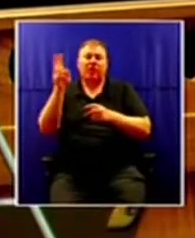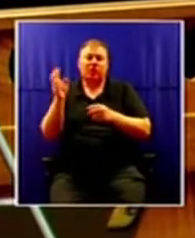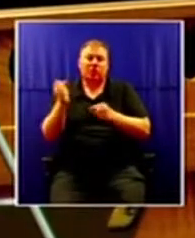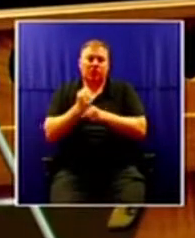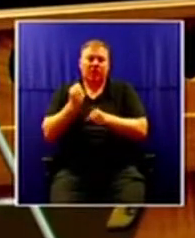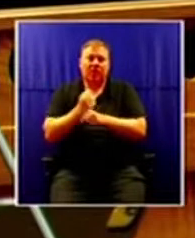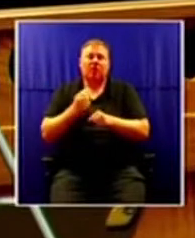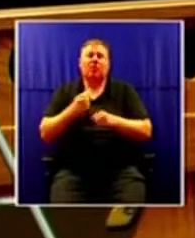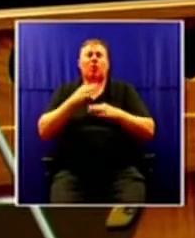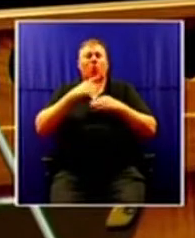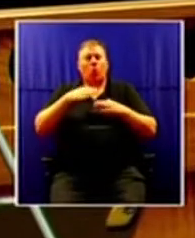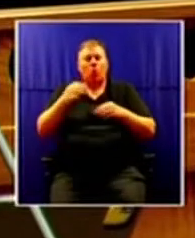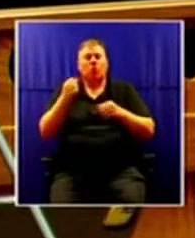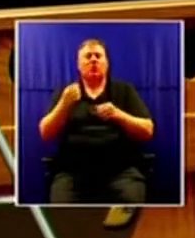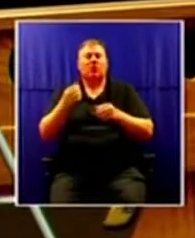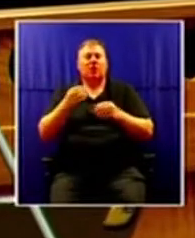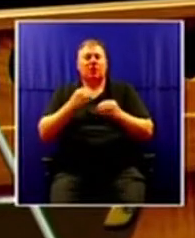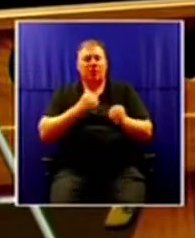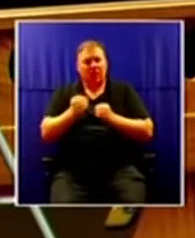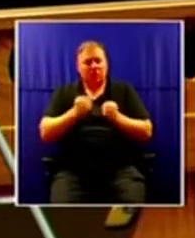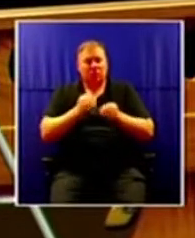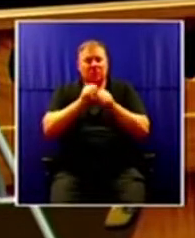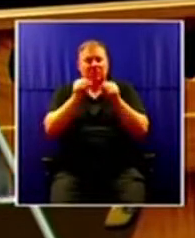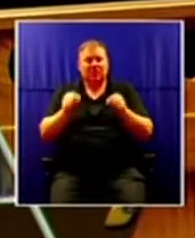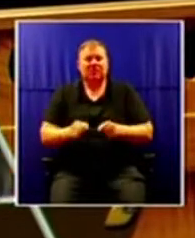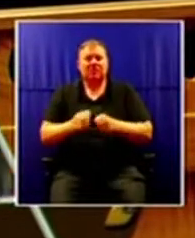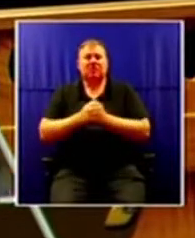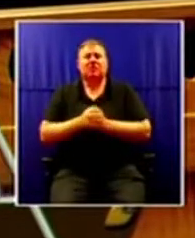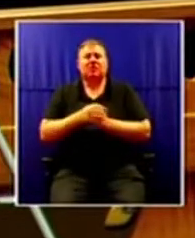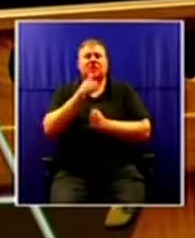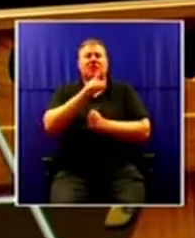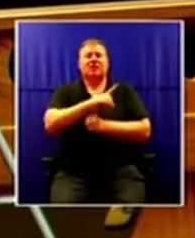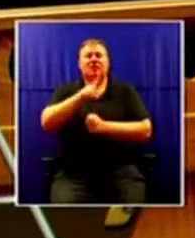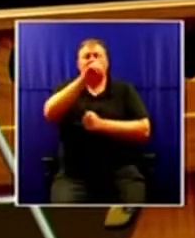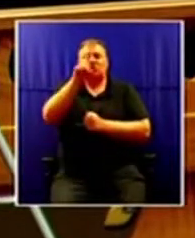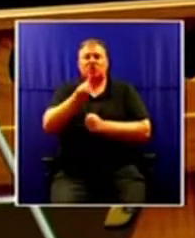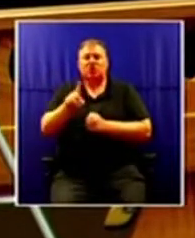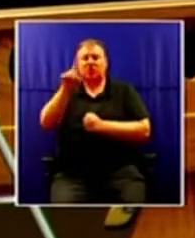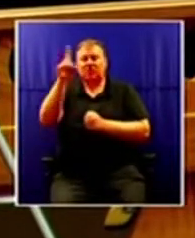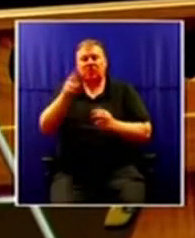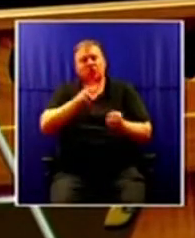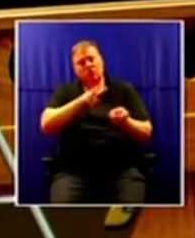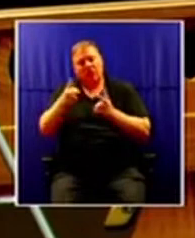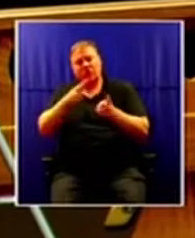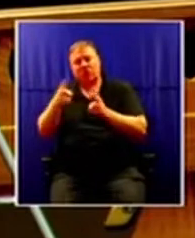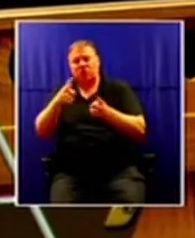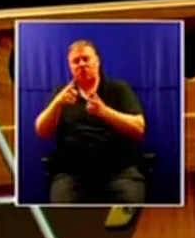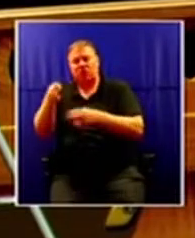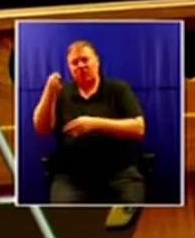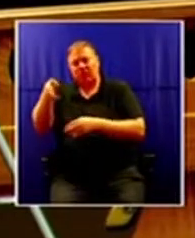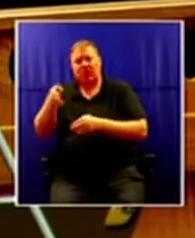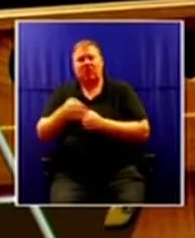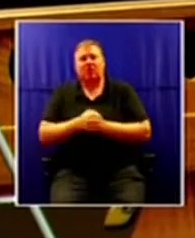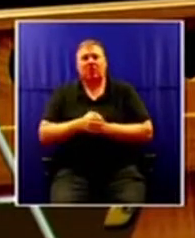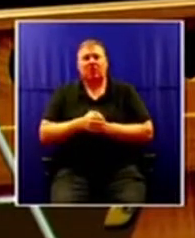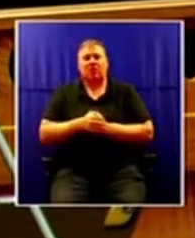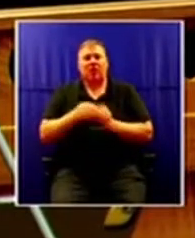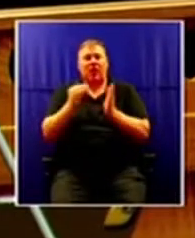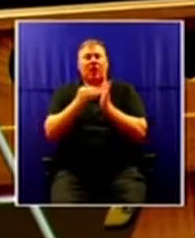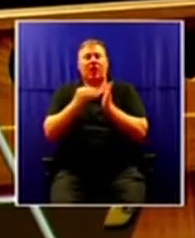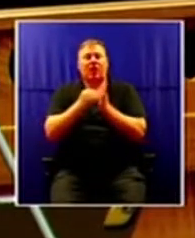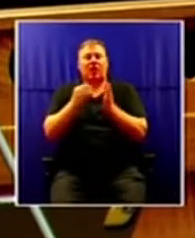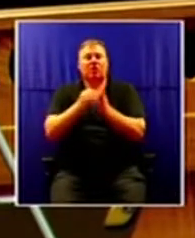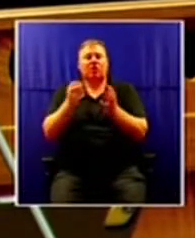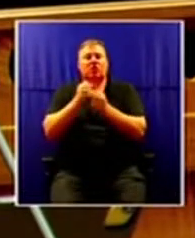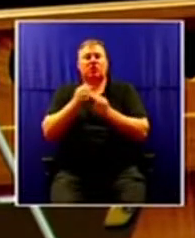the commencement of digital migration, and the process towards the allocation of the spectrum, and